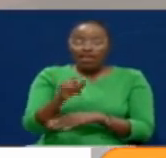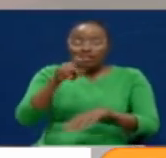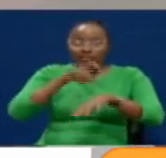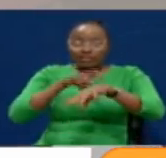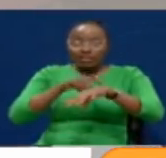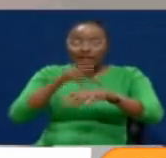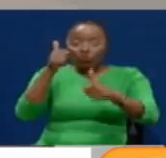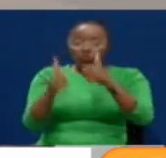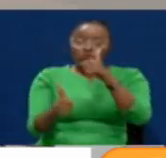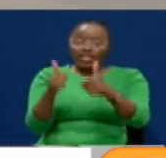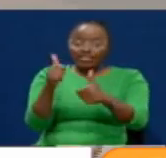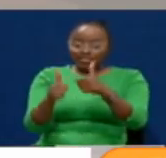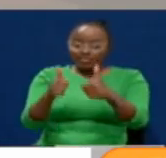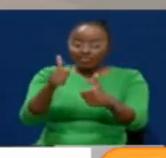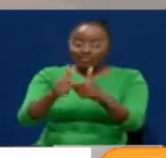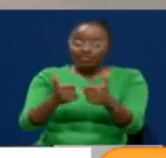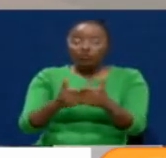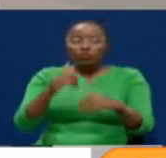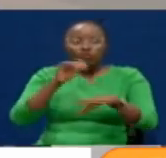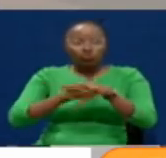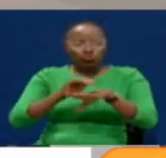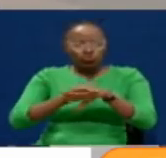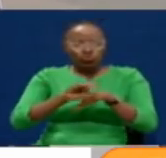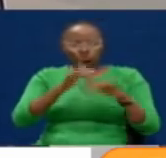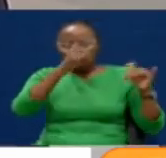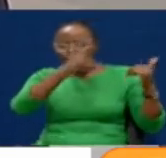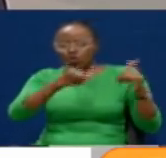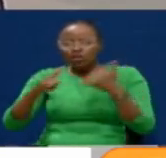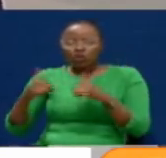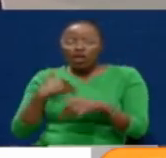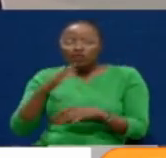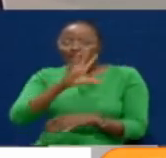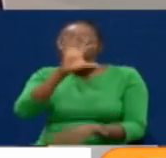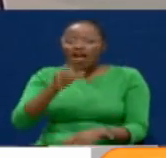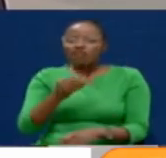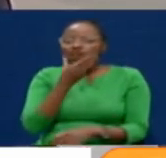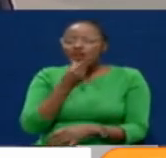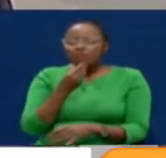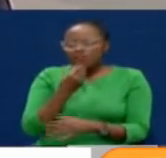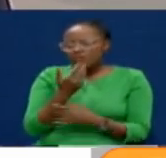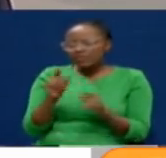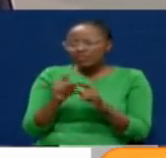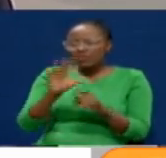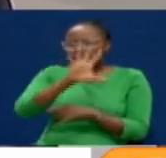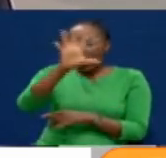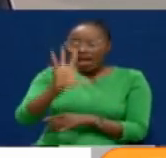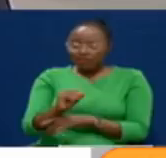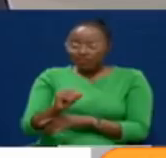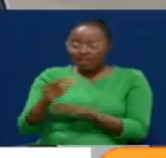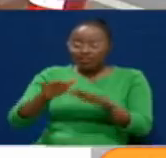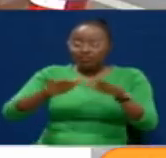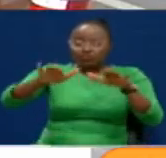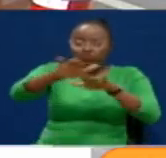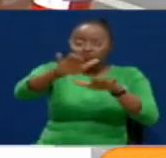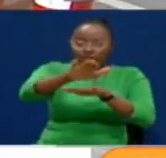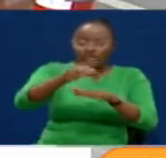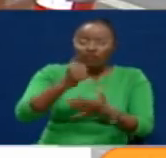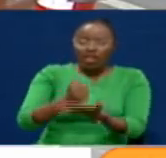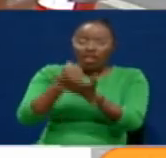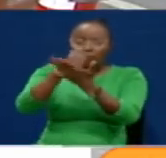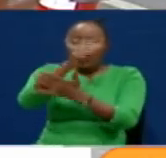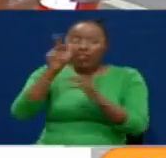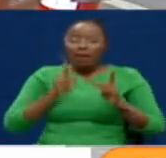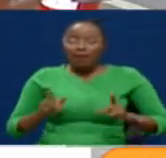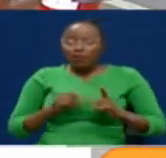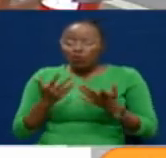time that it was so good, you know, to try to bring the African rally, the African drivers. So this stuff of helping other people